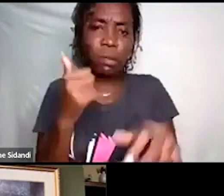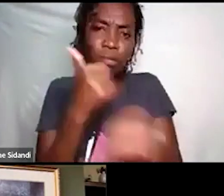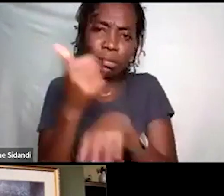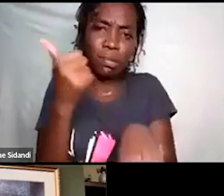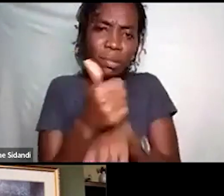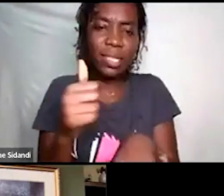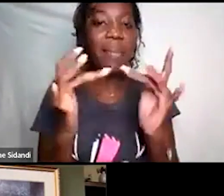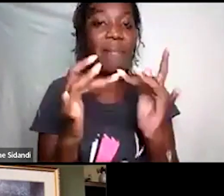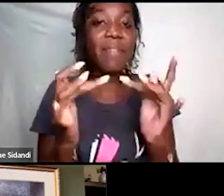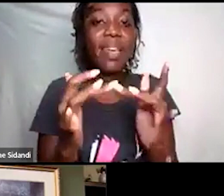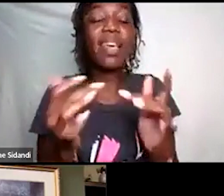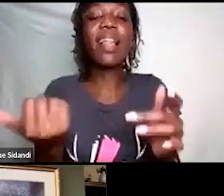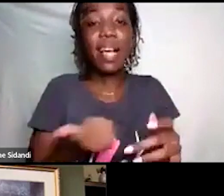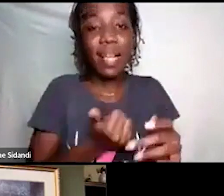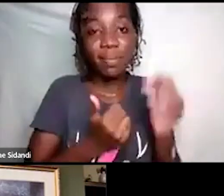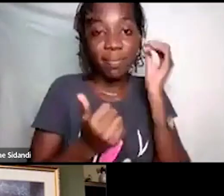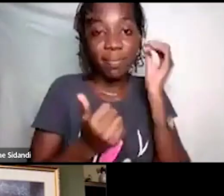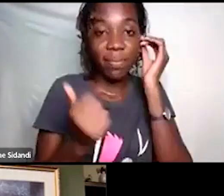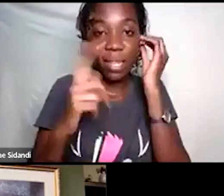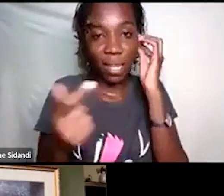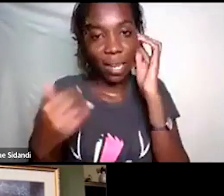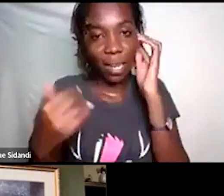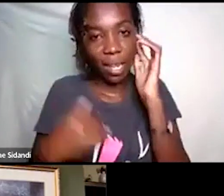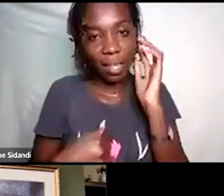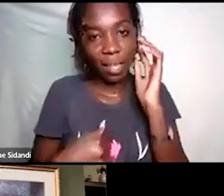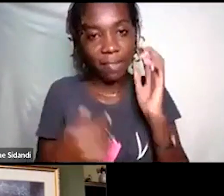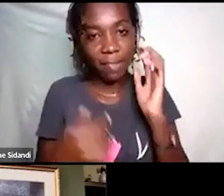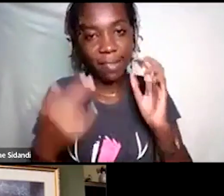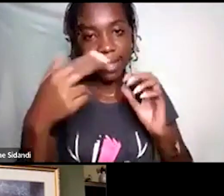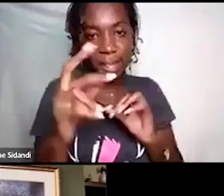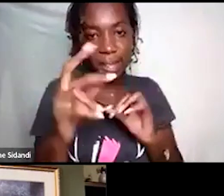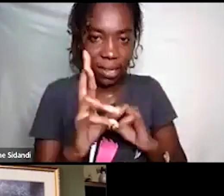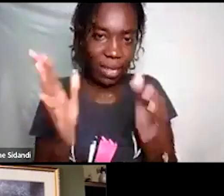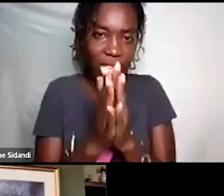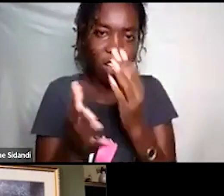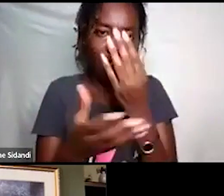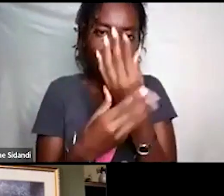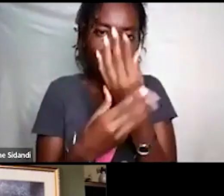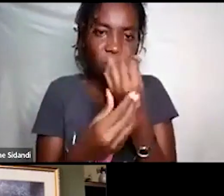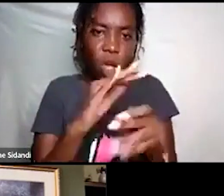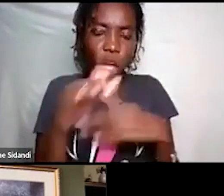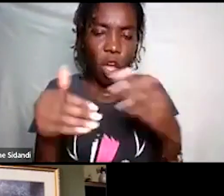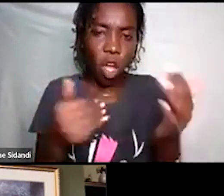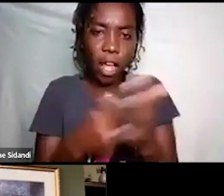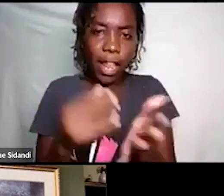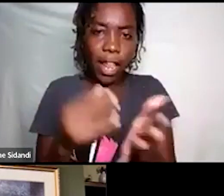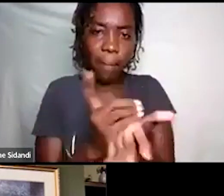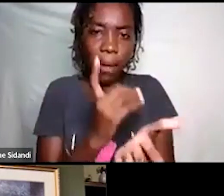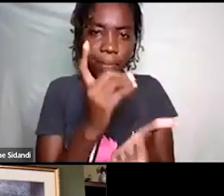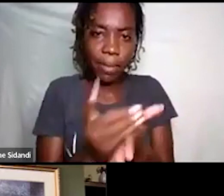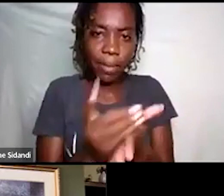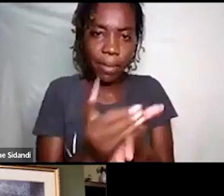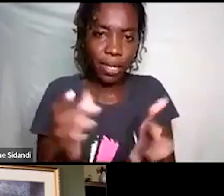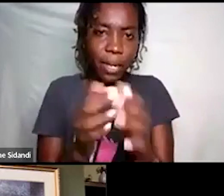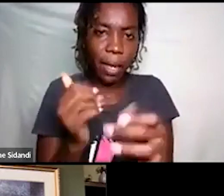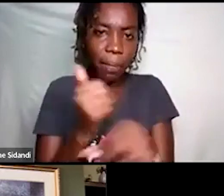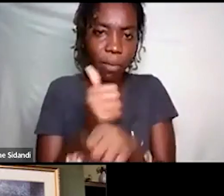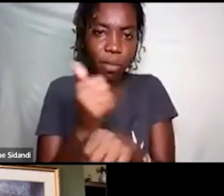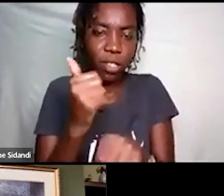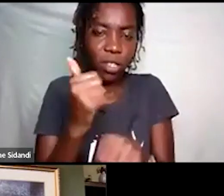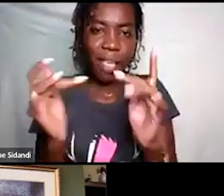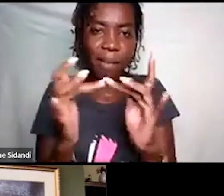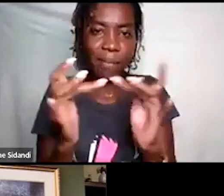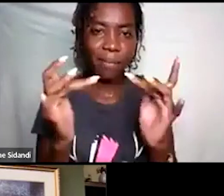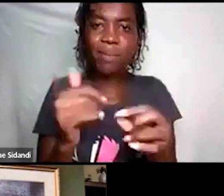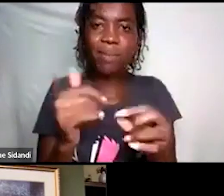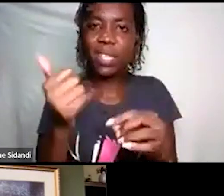husband, who has the HR and copied all the departments, the abusive emails to any work email